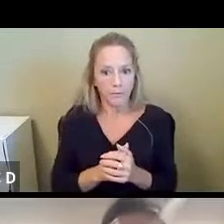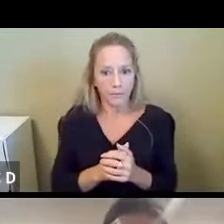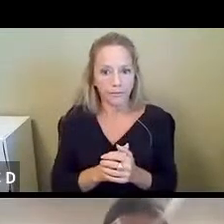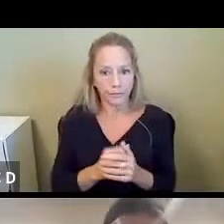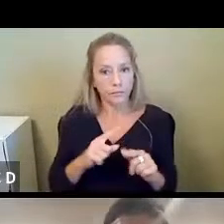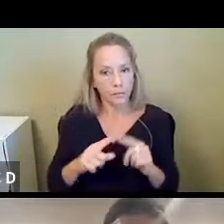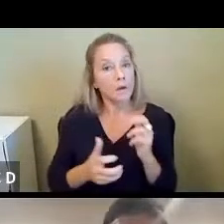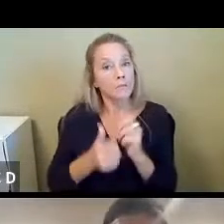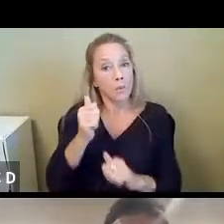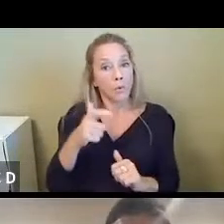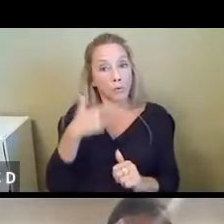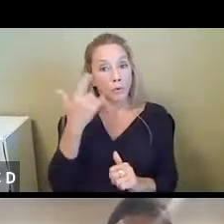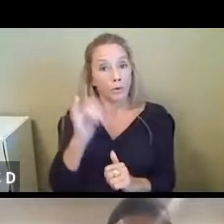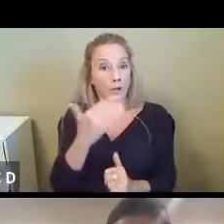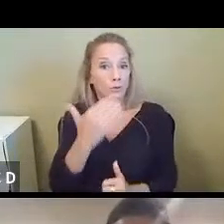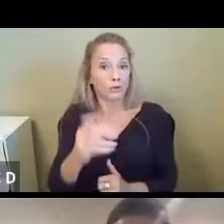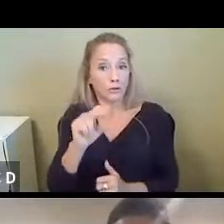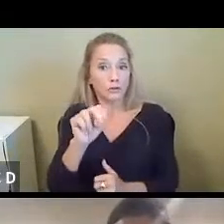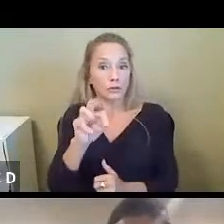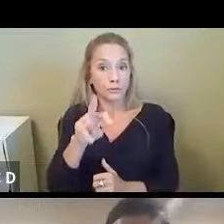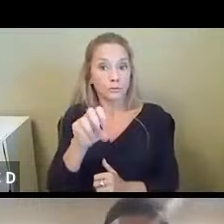looks like good news to us.